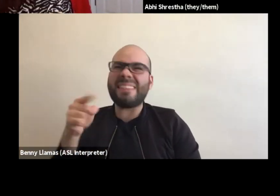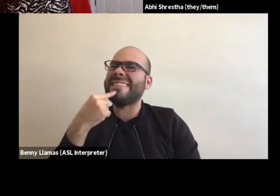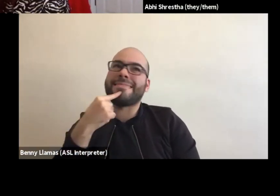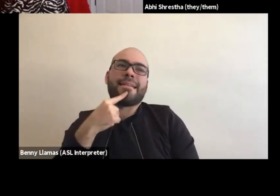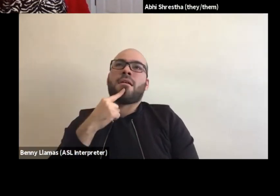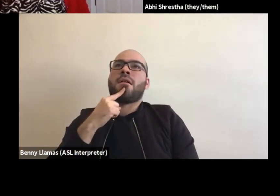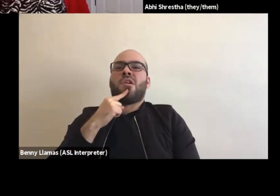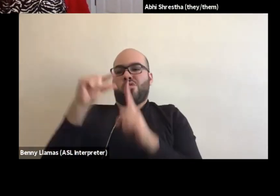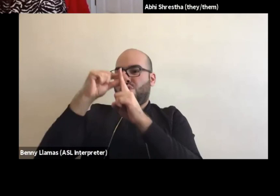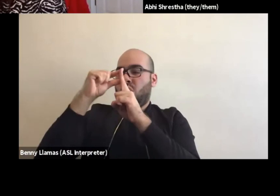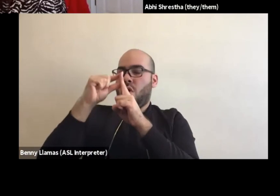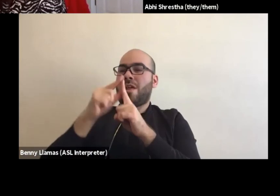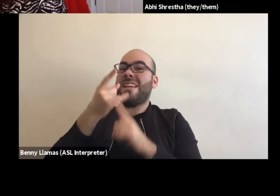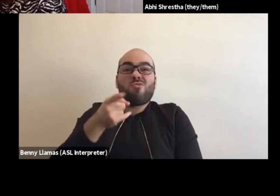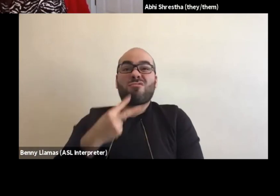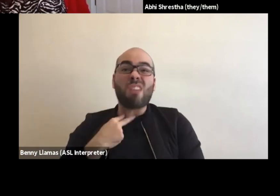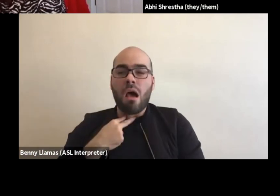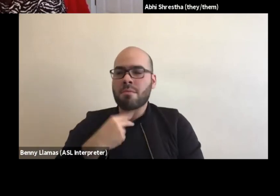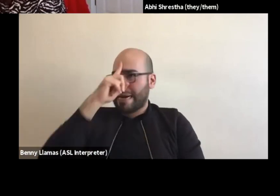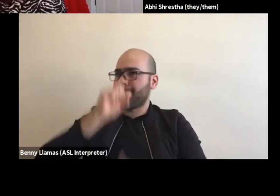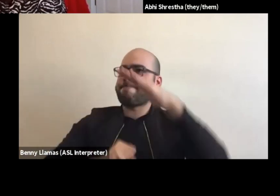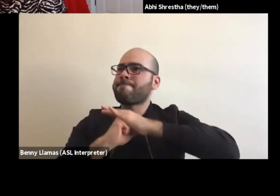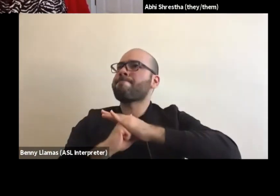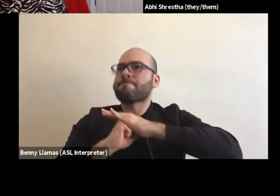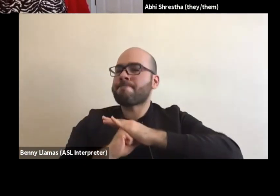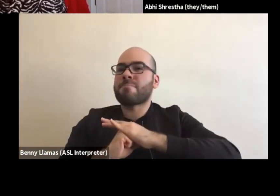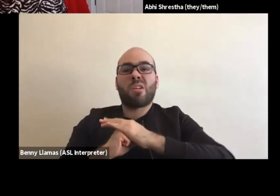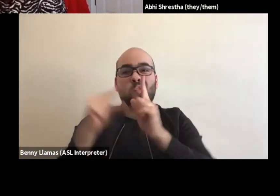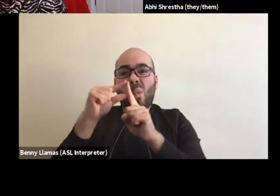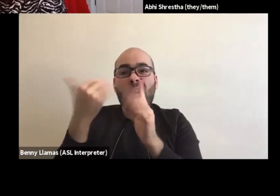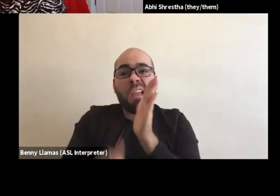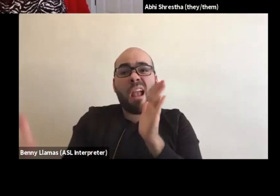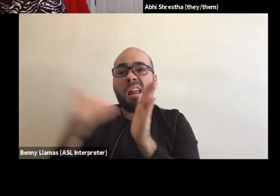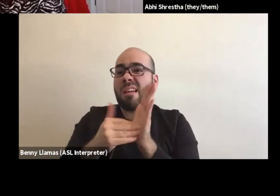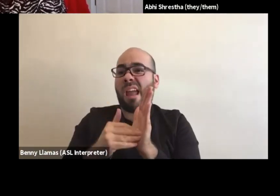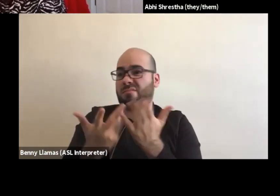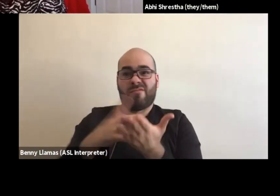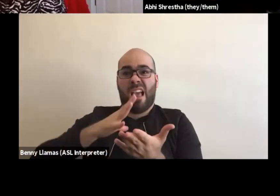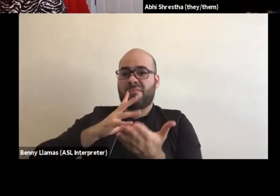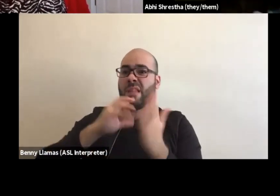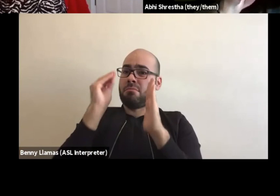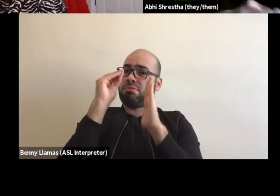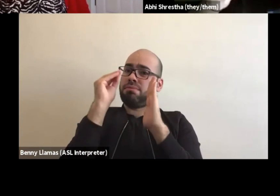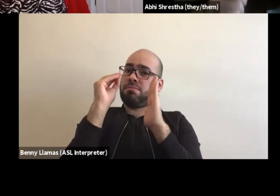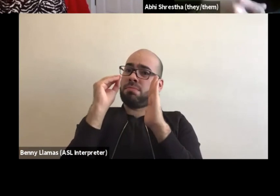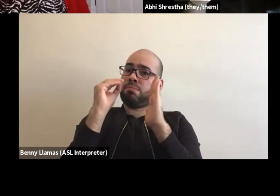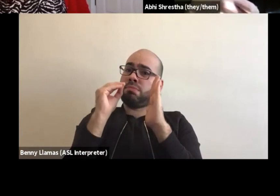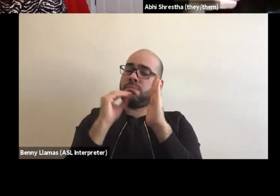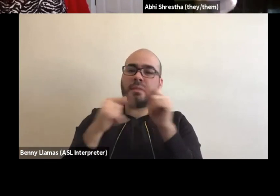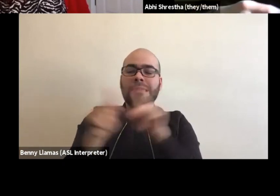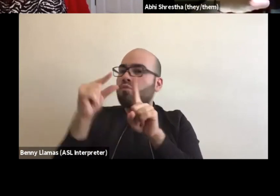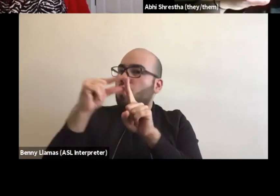over again. Like, keep your pen down, or if you're typing, keep typing, and just try to keep that idea of like emotion